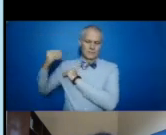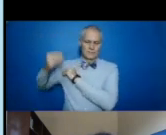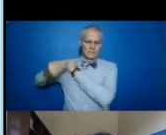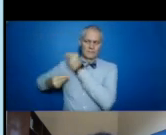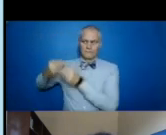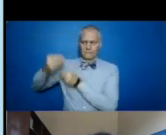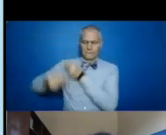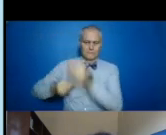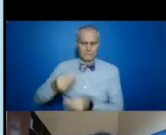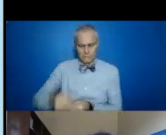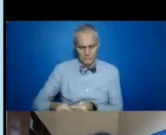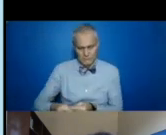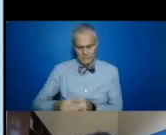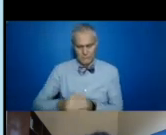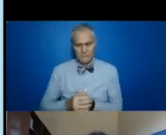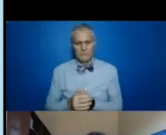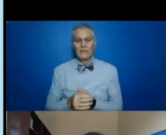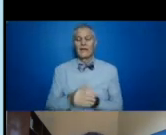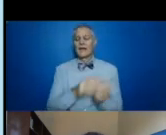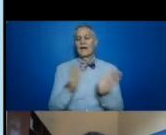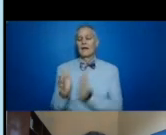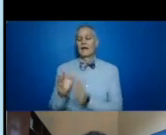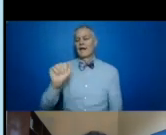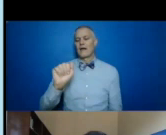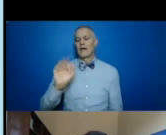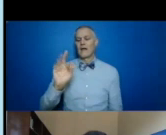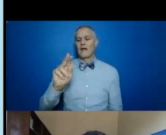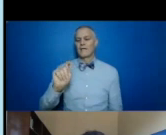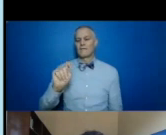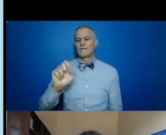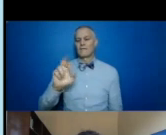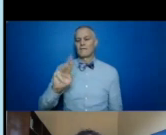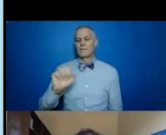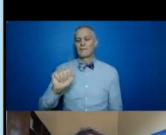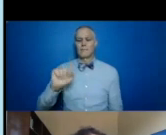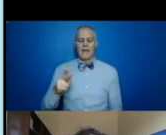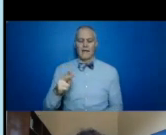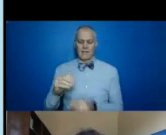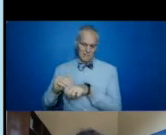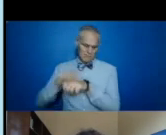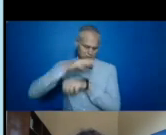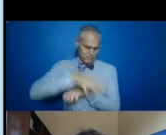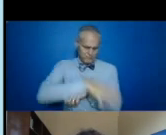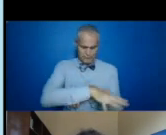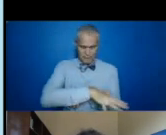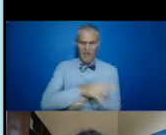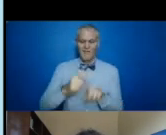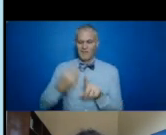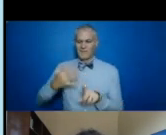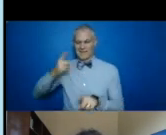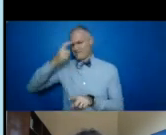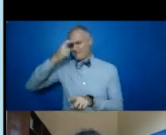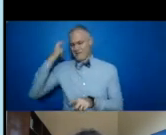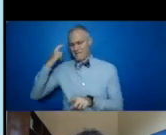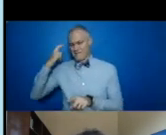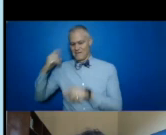us. Aftermath are the structural rubble from previously traumagenic